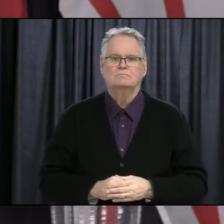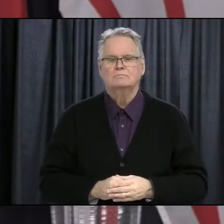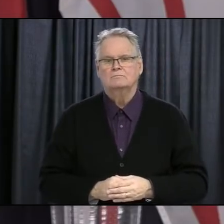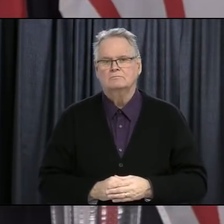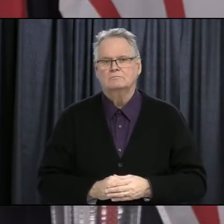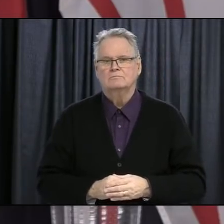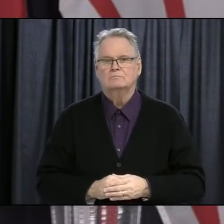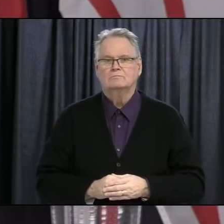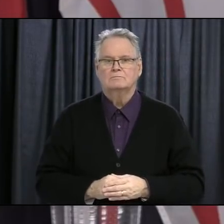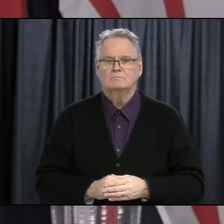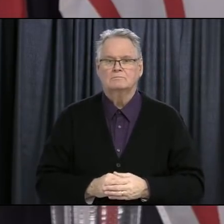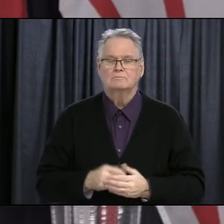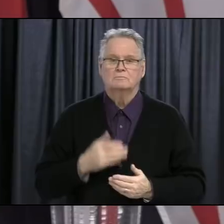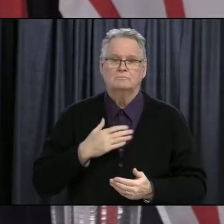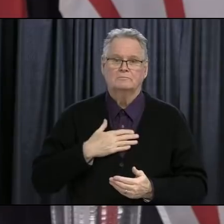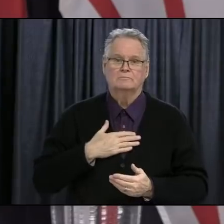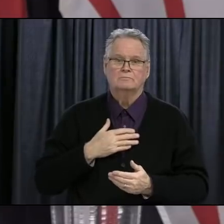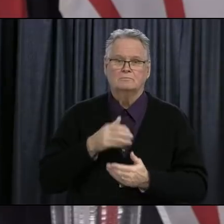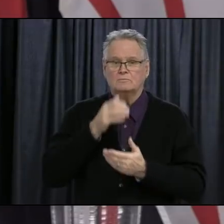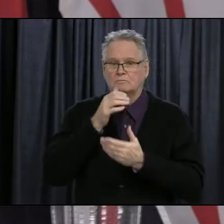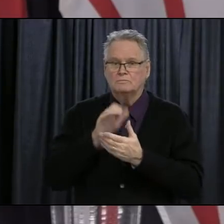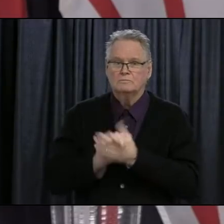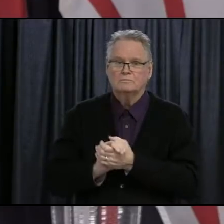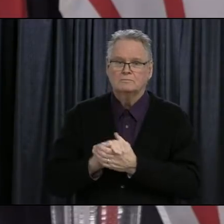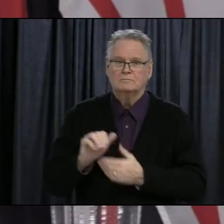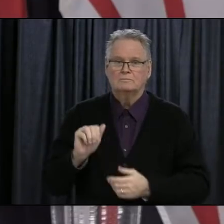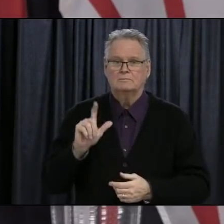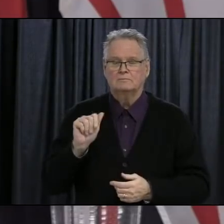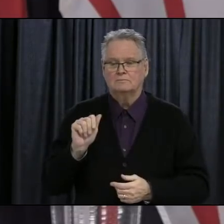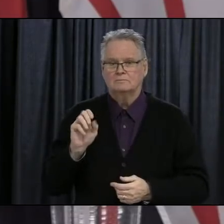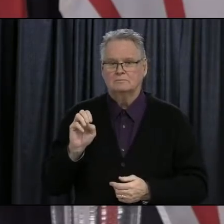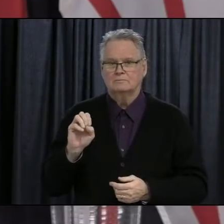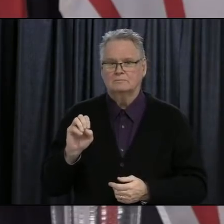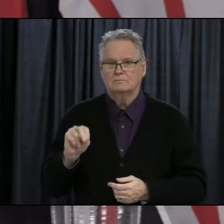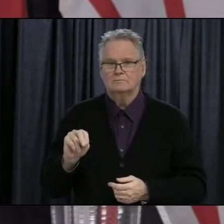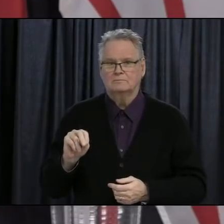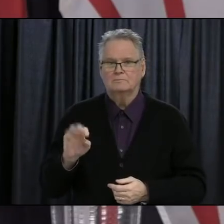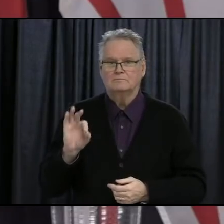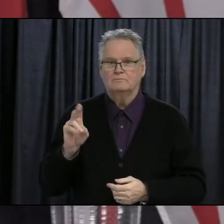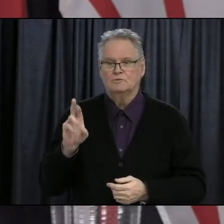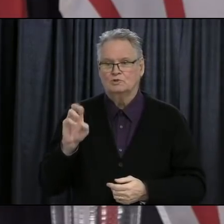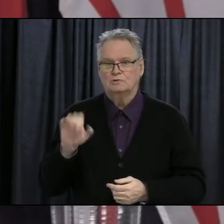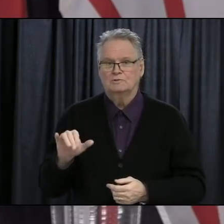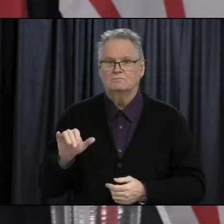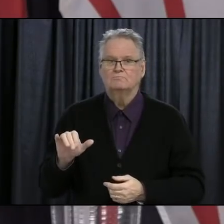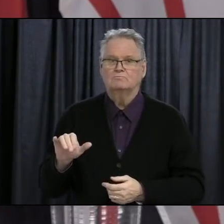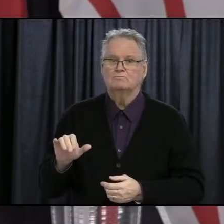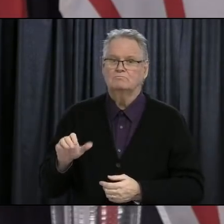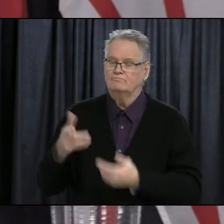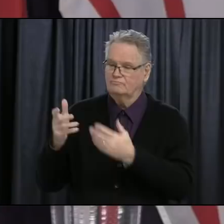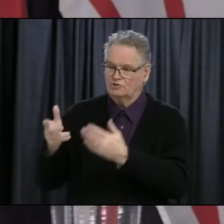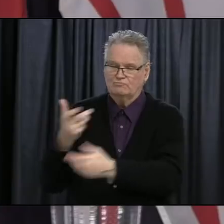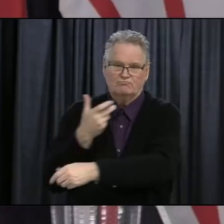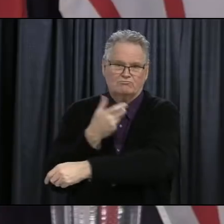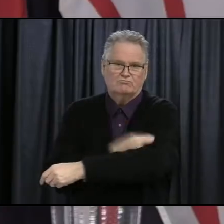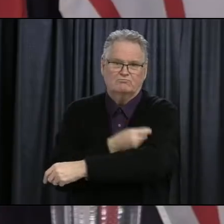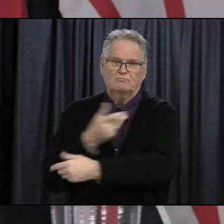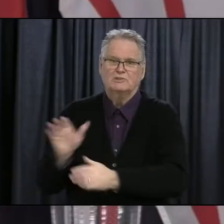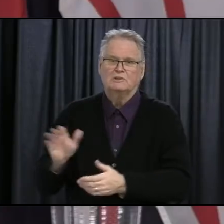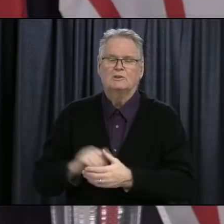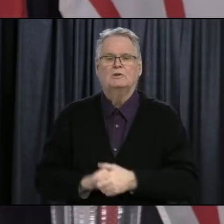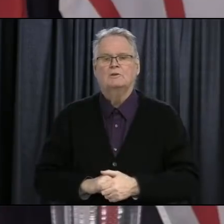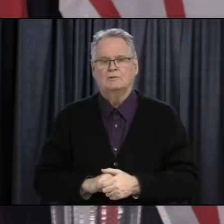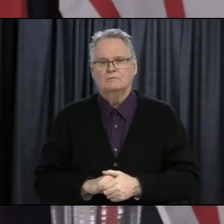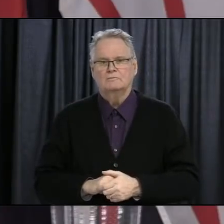her vaccine as she's on the front line, and it was safe. Vaccines are our best line of defense in preventing or minimizing the